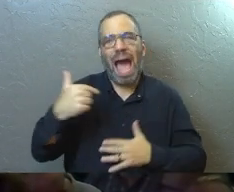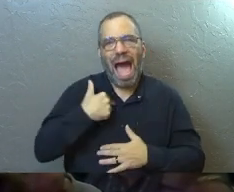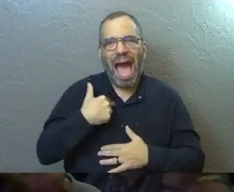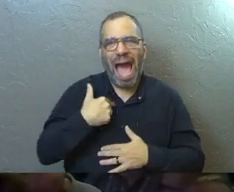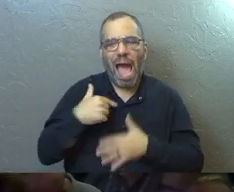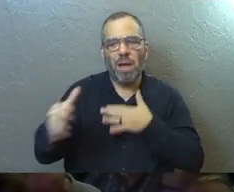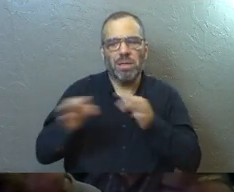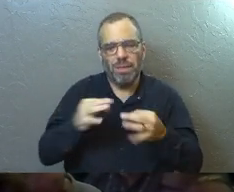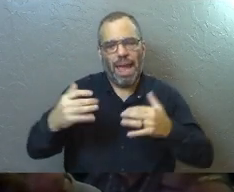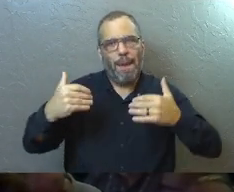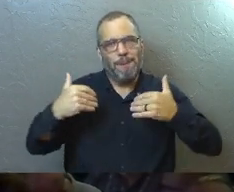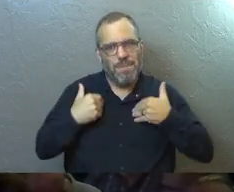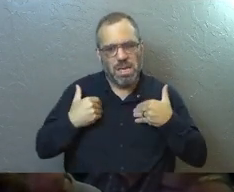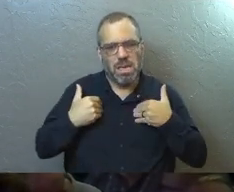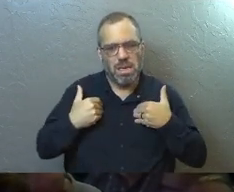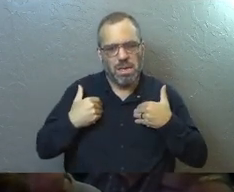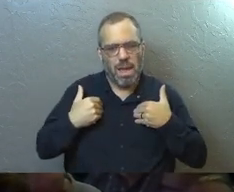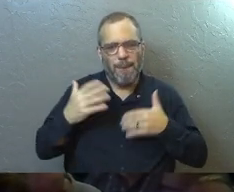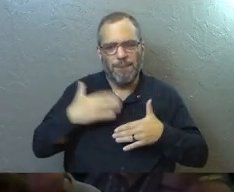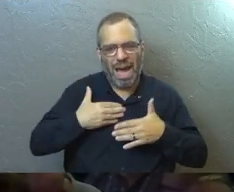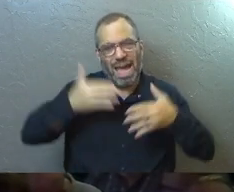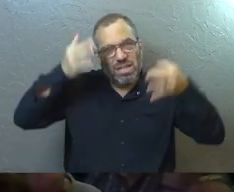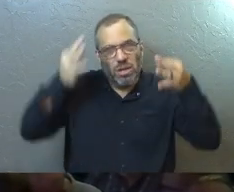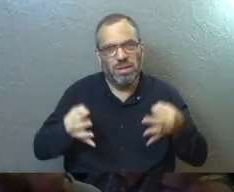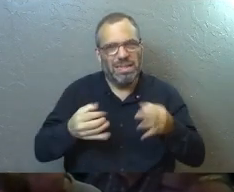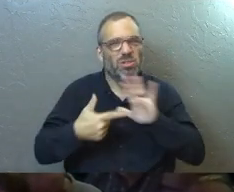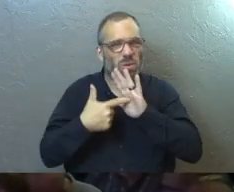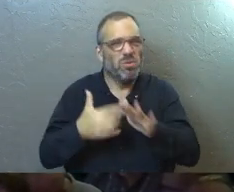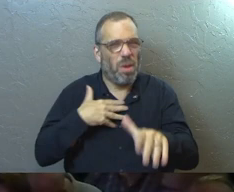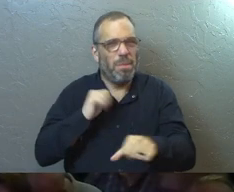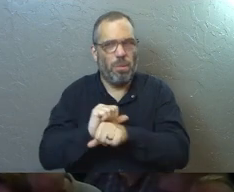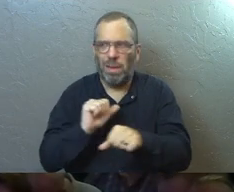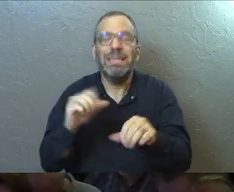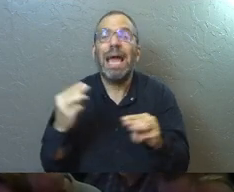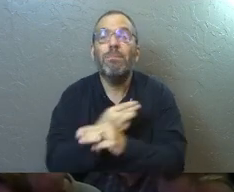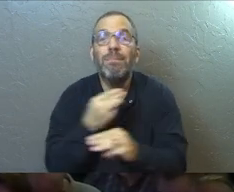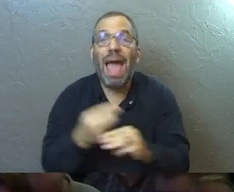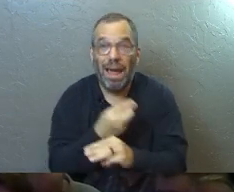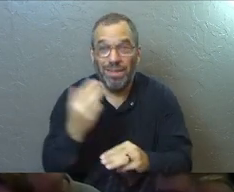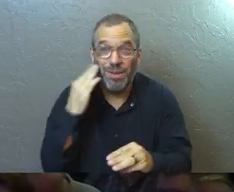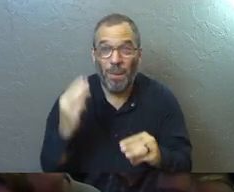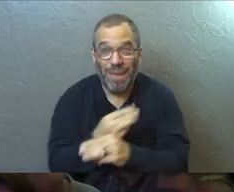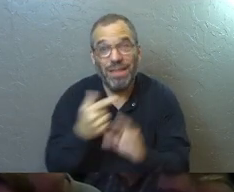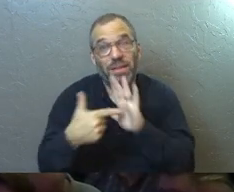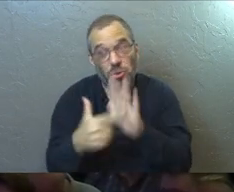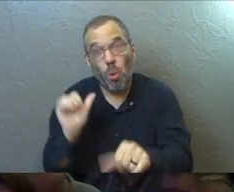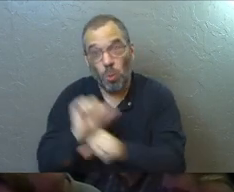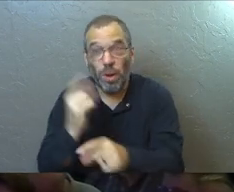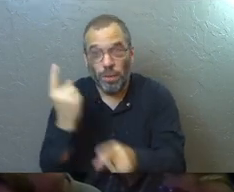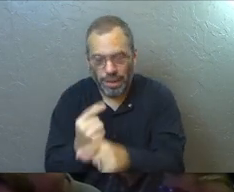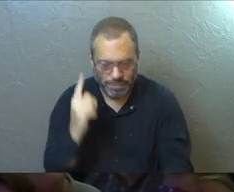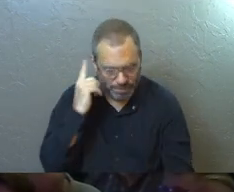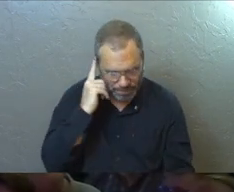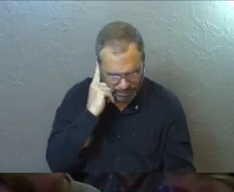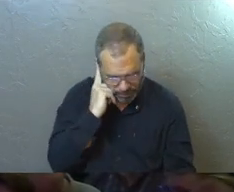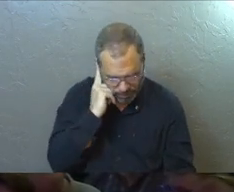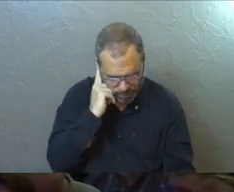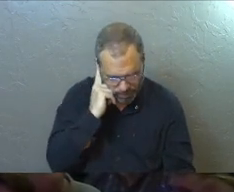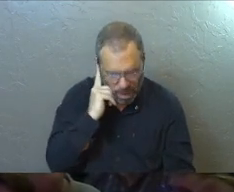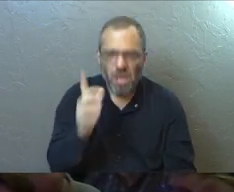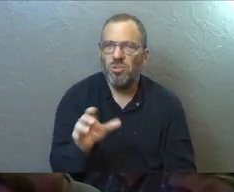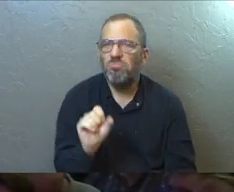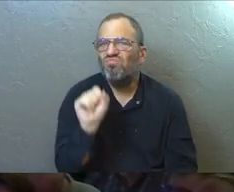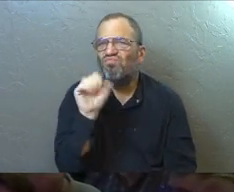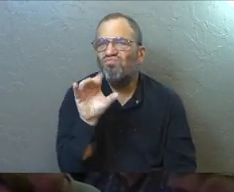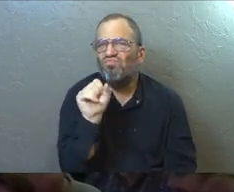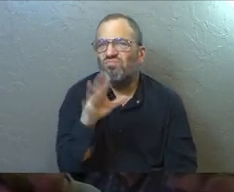will explain how I got to a conclusion. I'll kind of show you my work, like in math. Sometimes I just go there. Today, I'll give you a